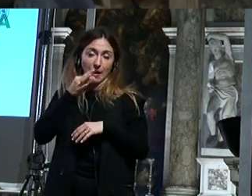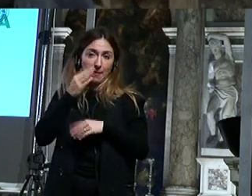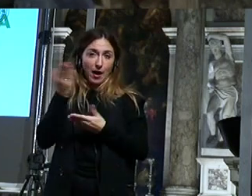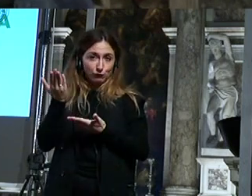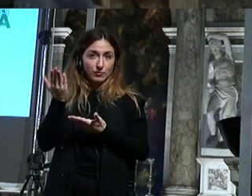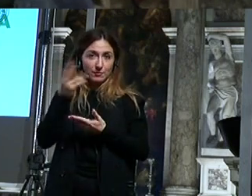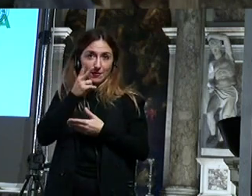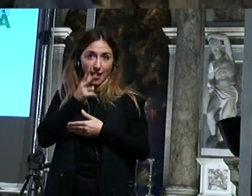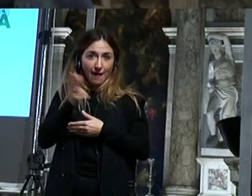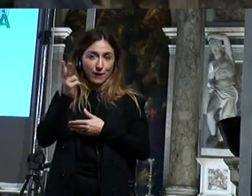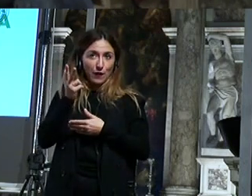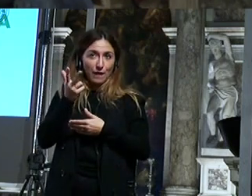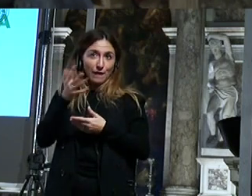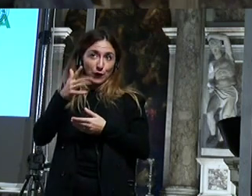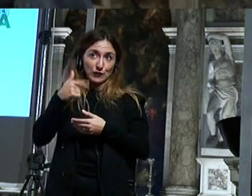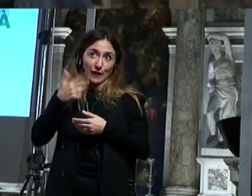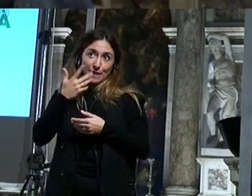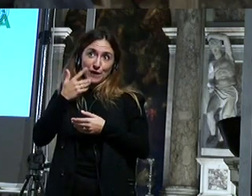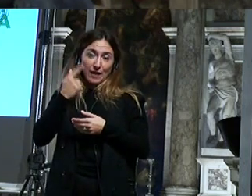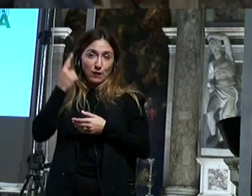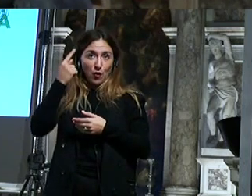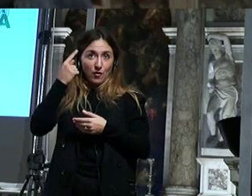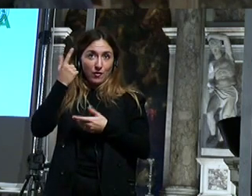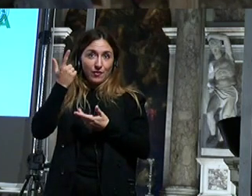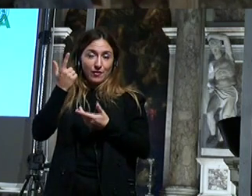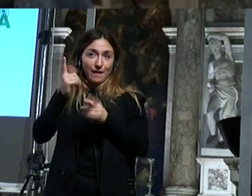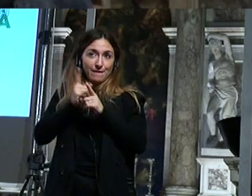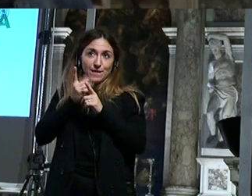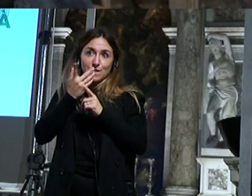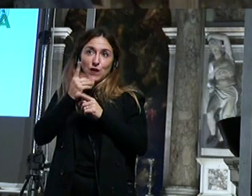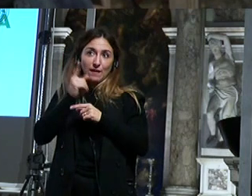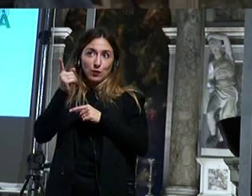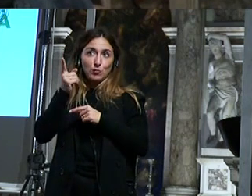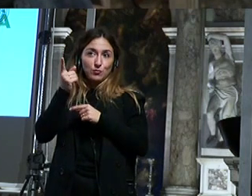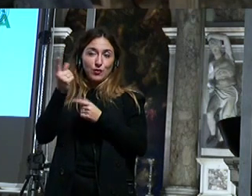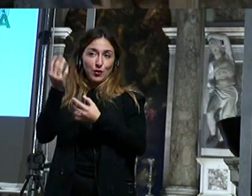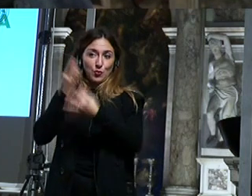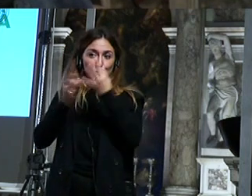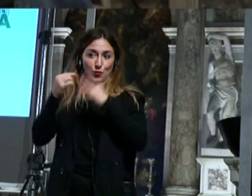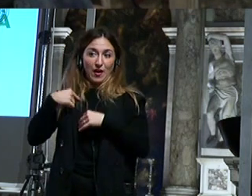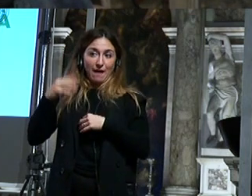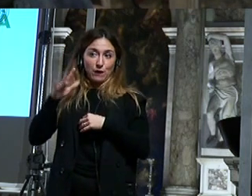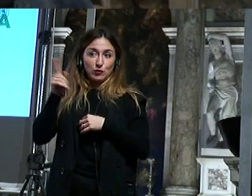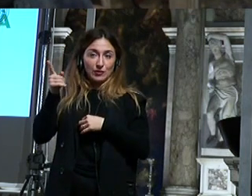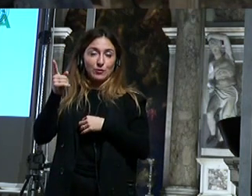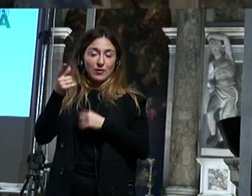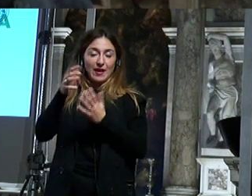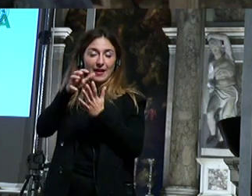review. Yes, and the